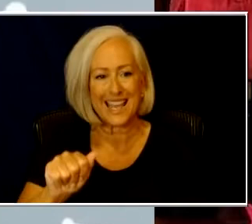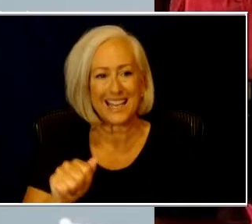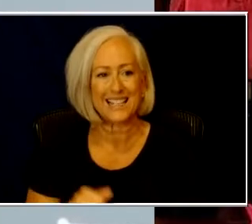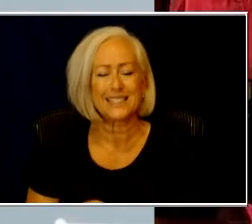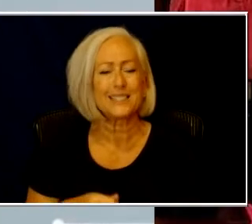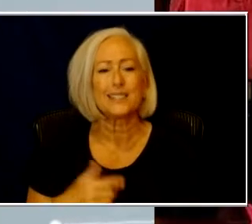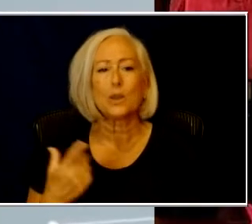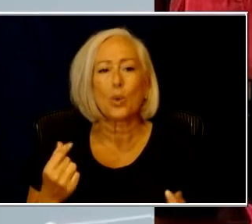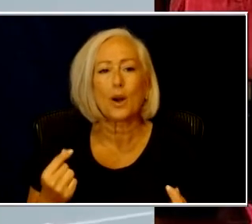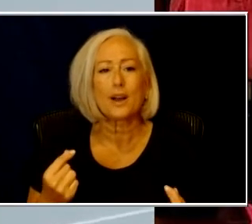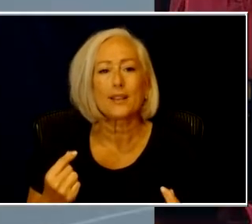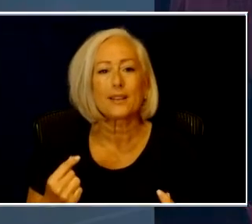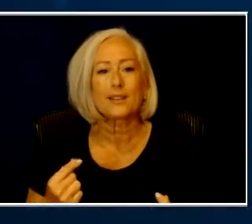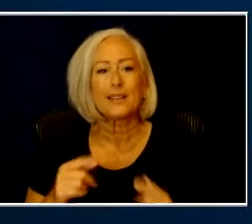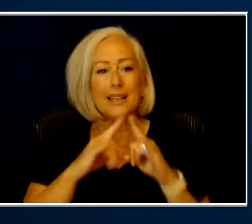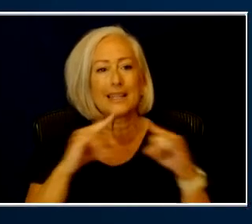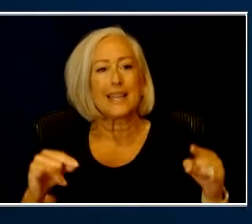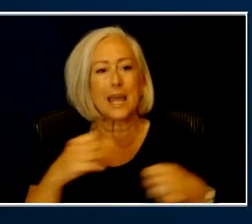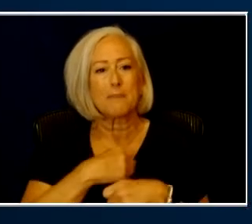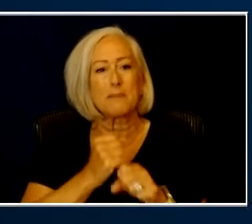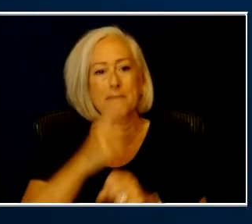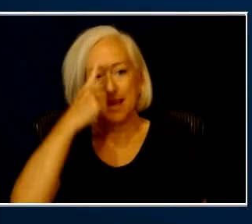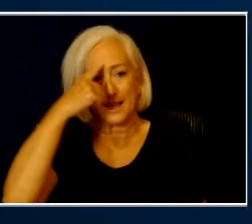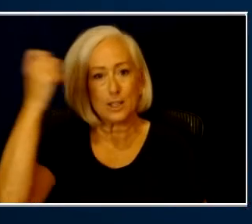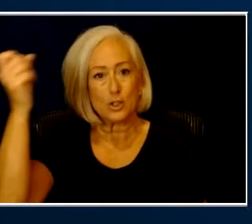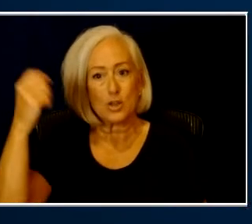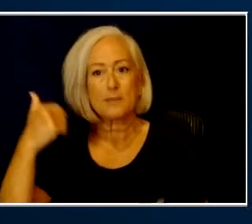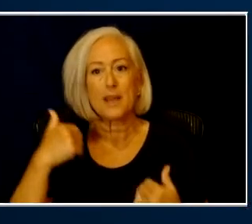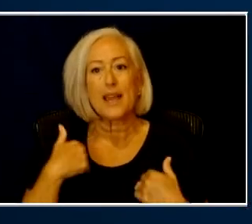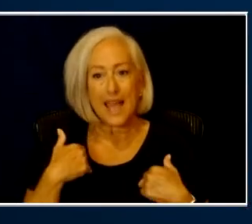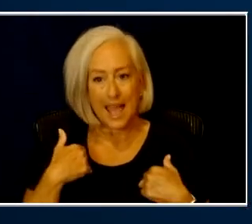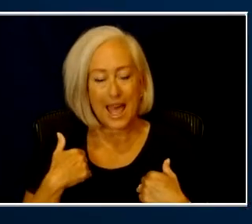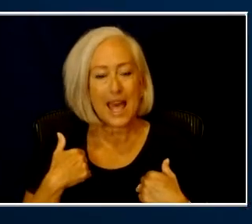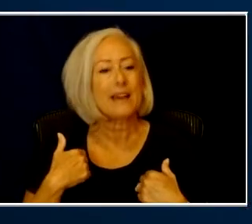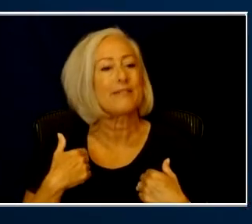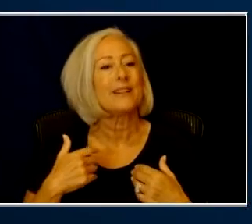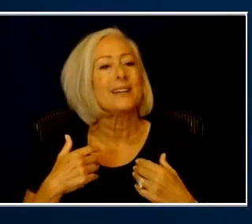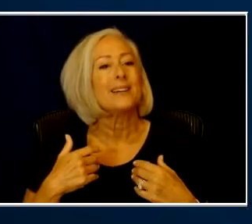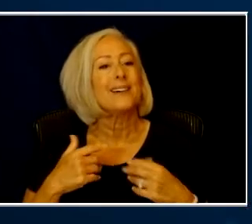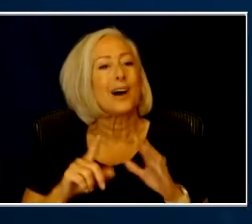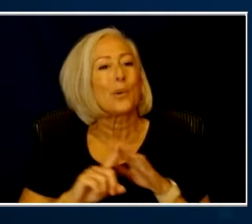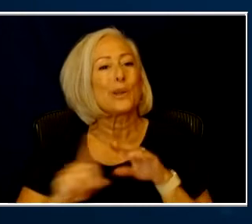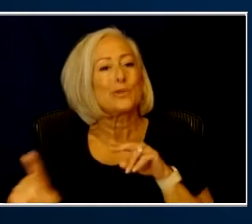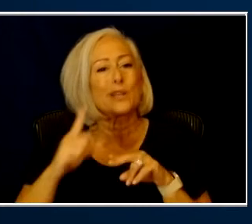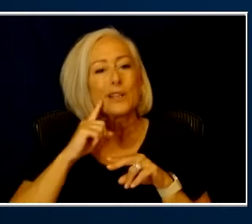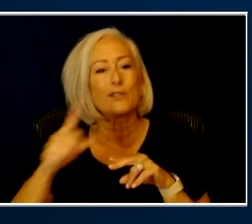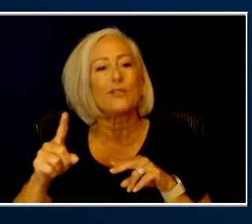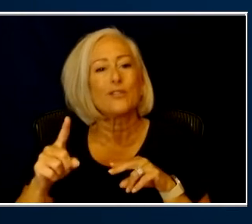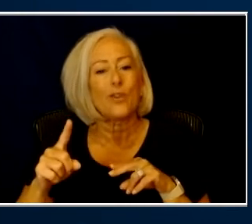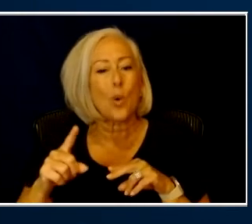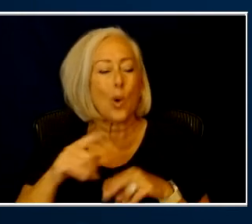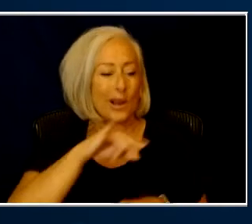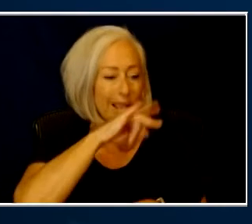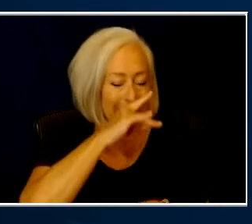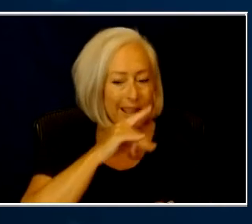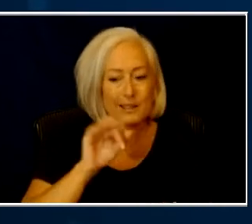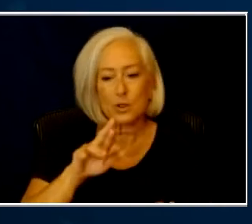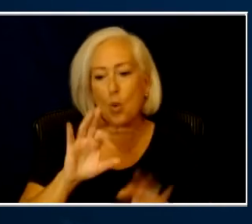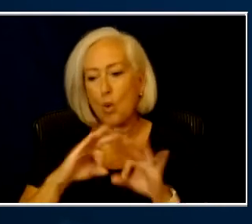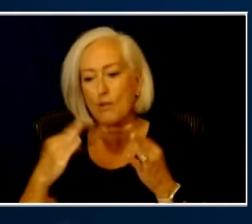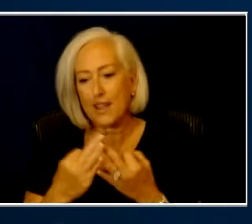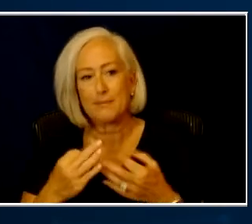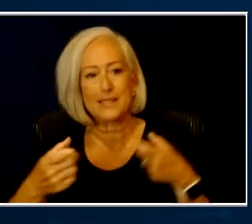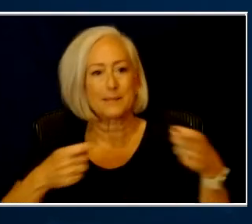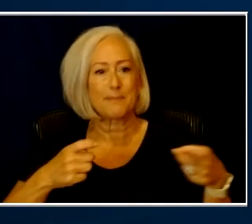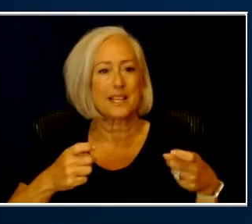wonderful camp. They have retreats all summer for kids who have cancer or families dealing with cancer. But in the fall, they have